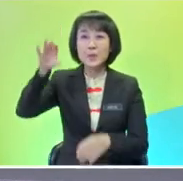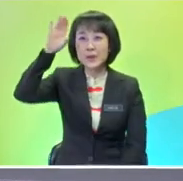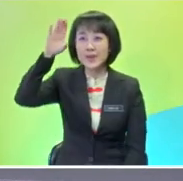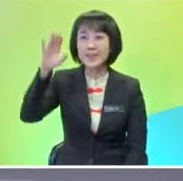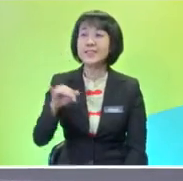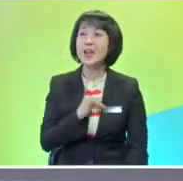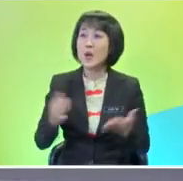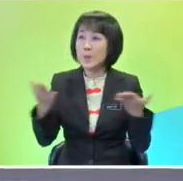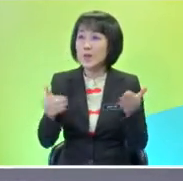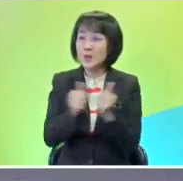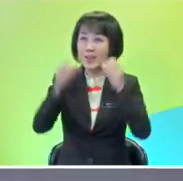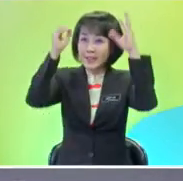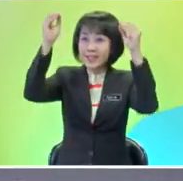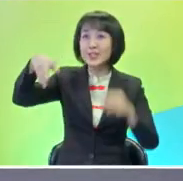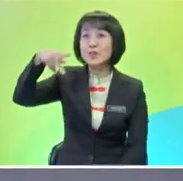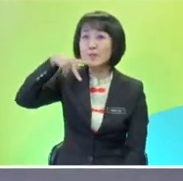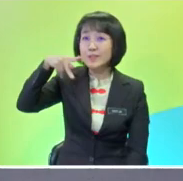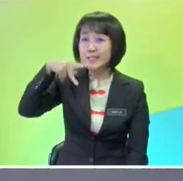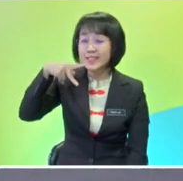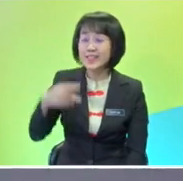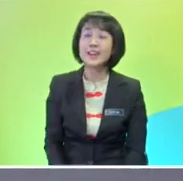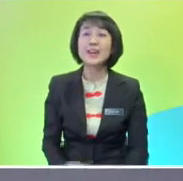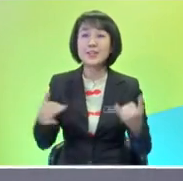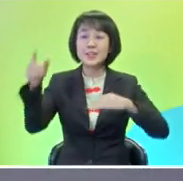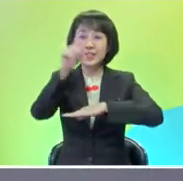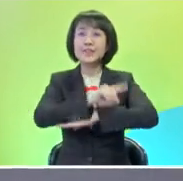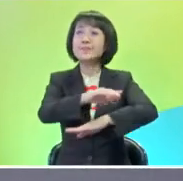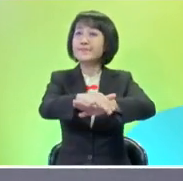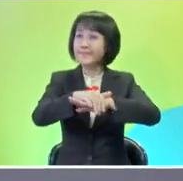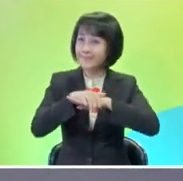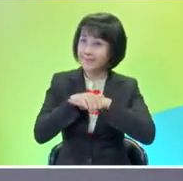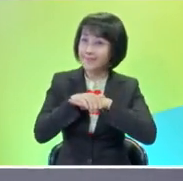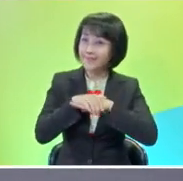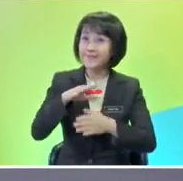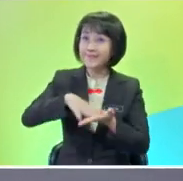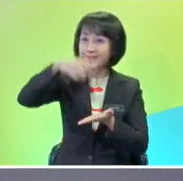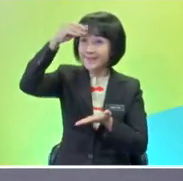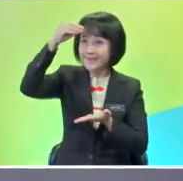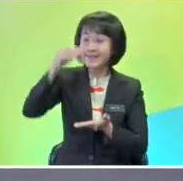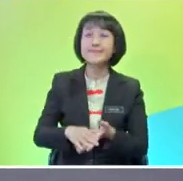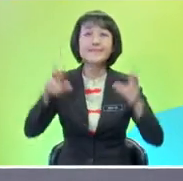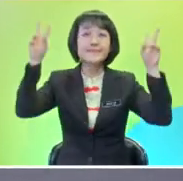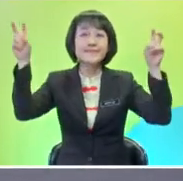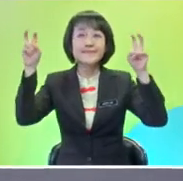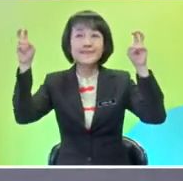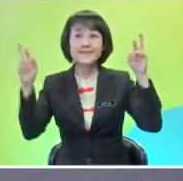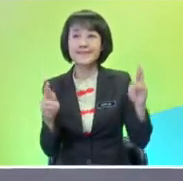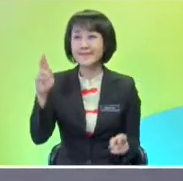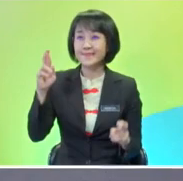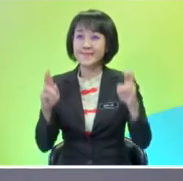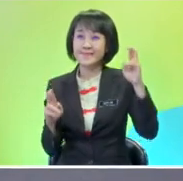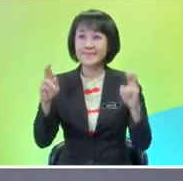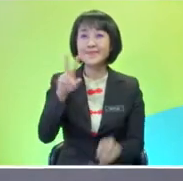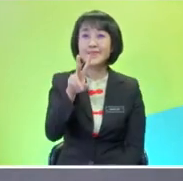teacher Priscilla for today's Literasi Bahasa Inggeris lesson on the topic of robot